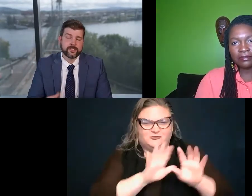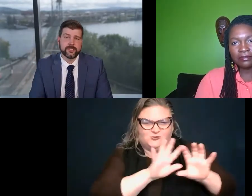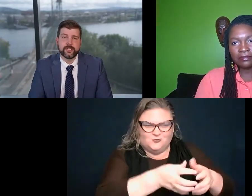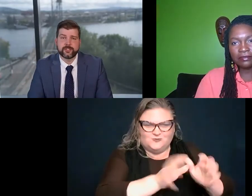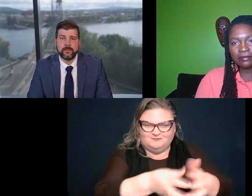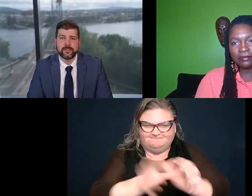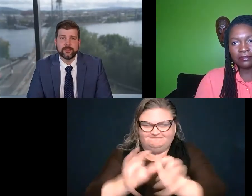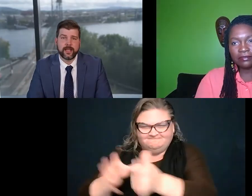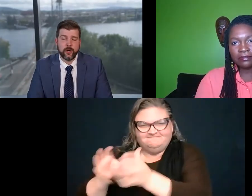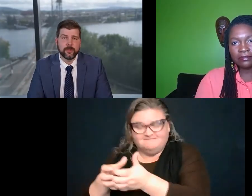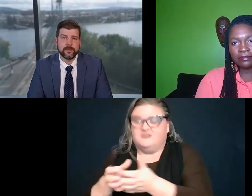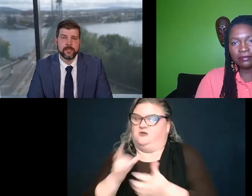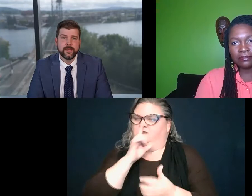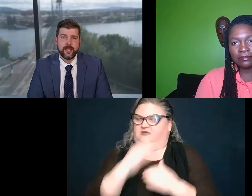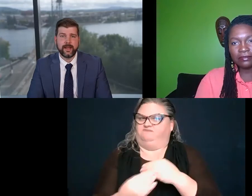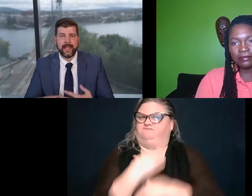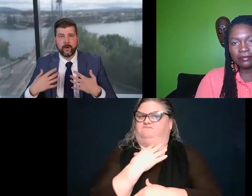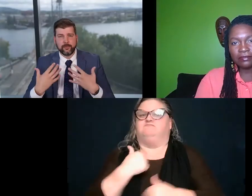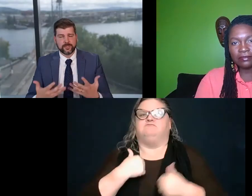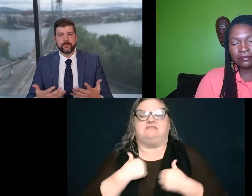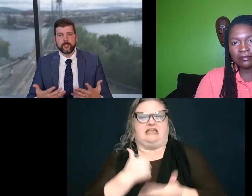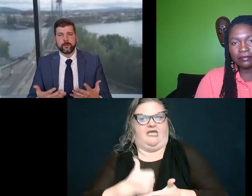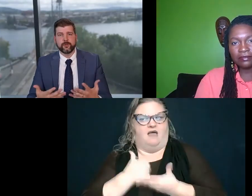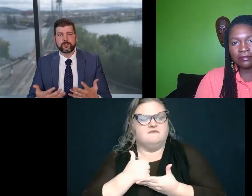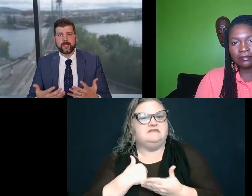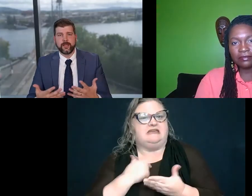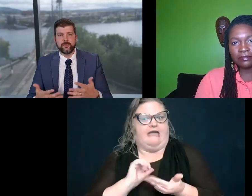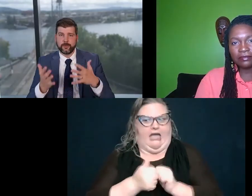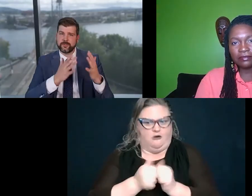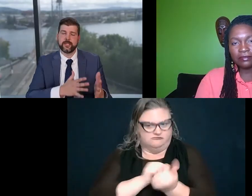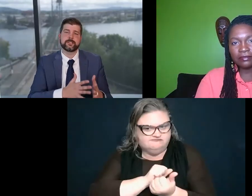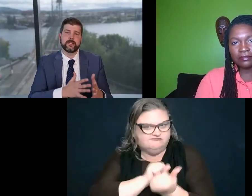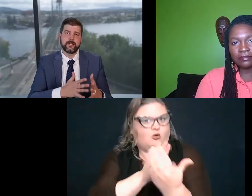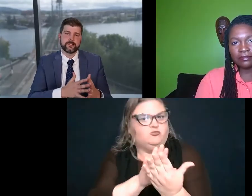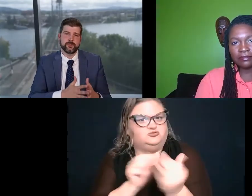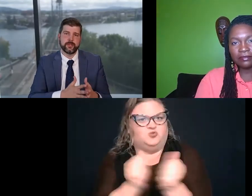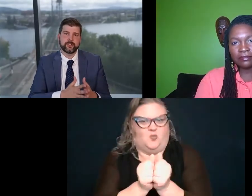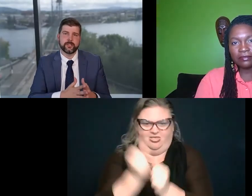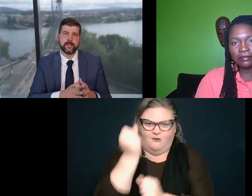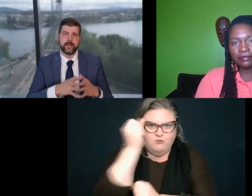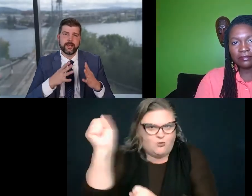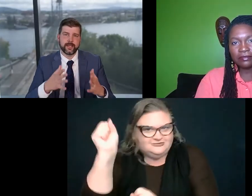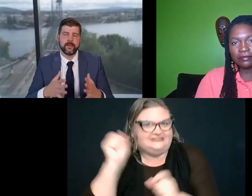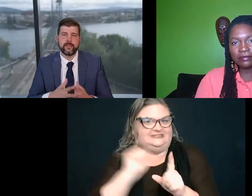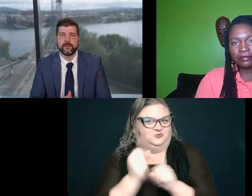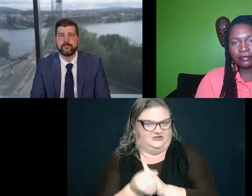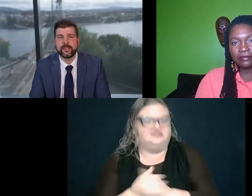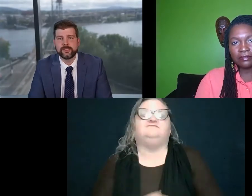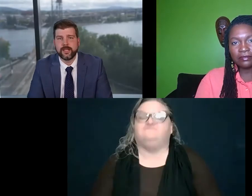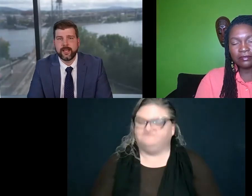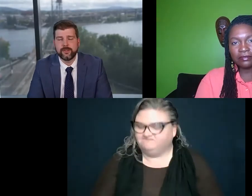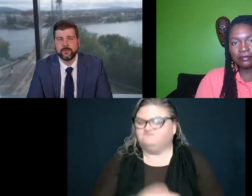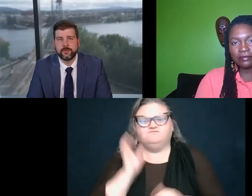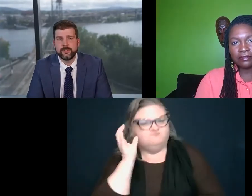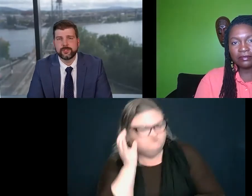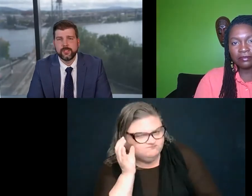were actually instrumental in helping me on how I was going to approach the protests situation. And I got their advice